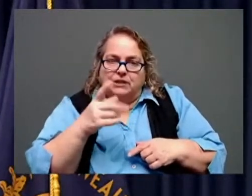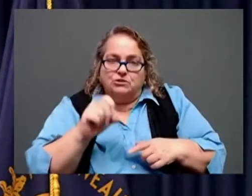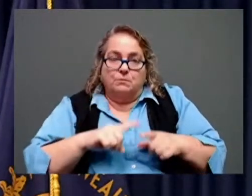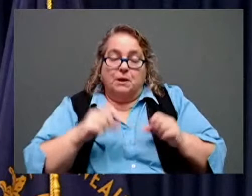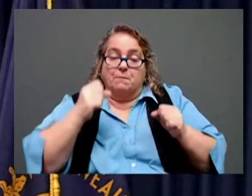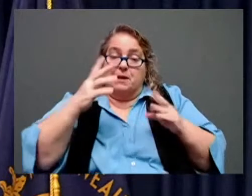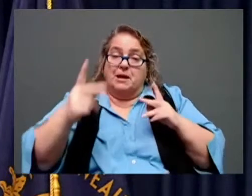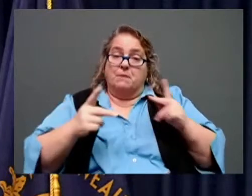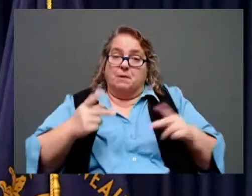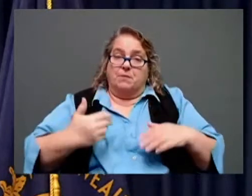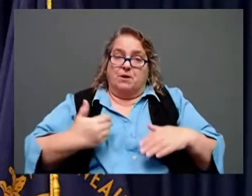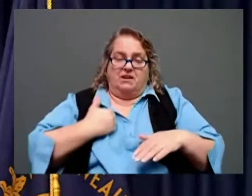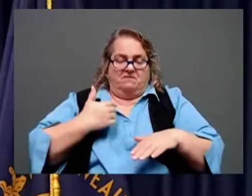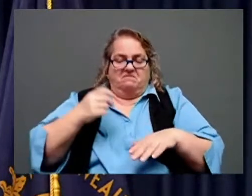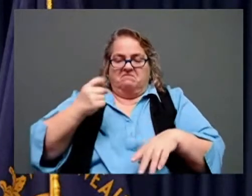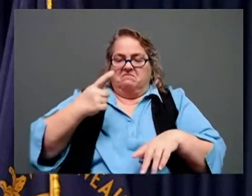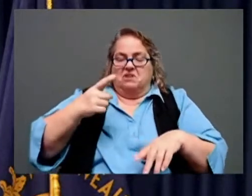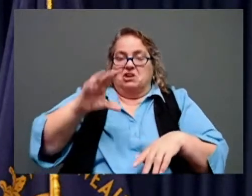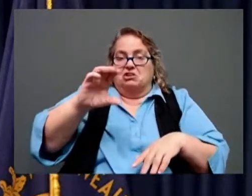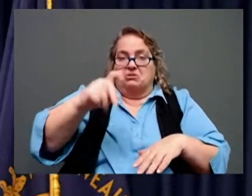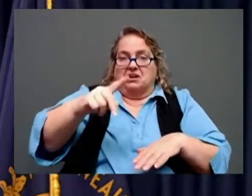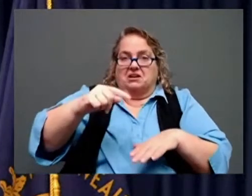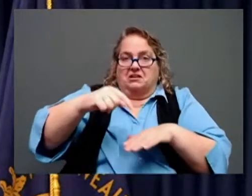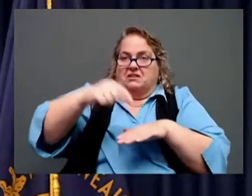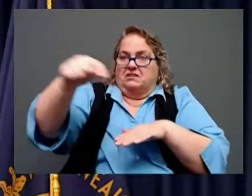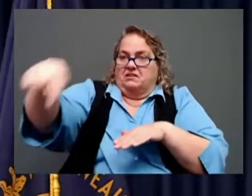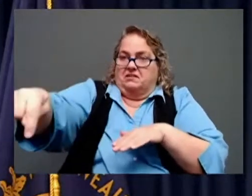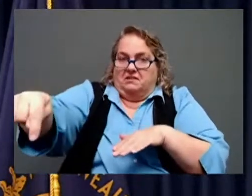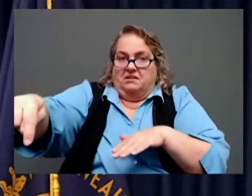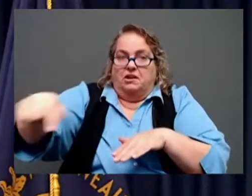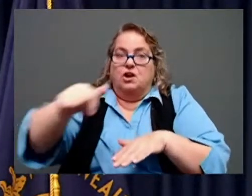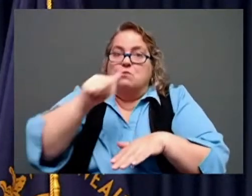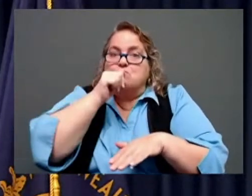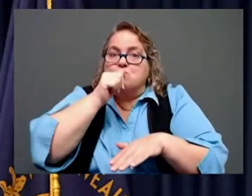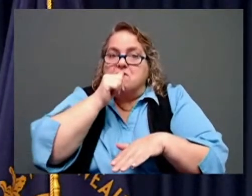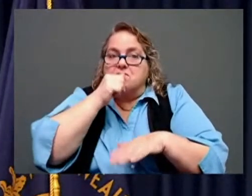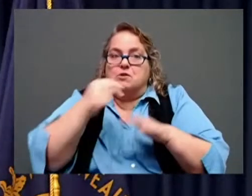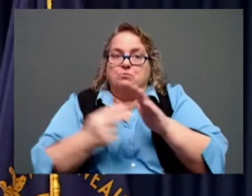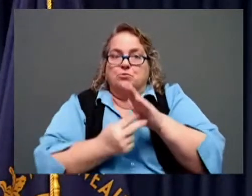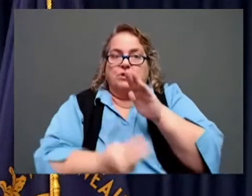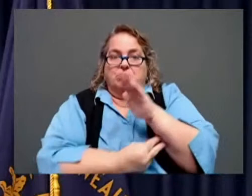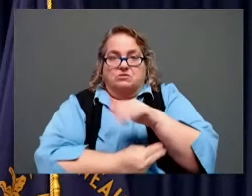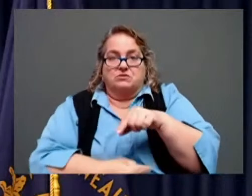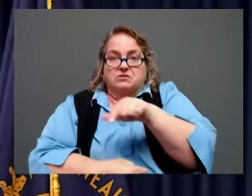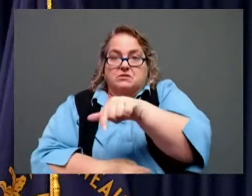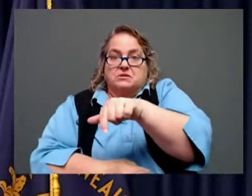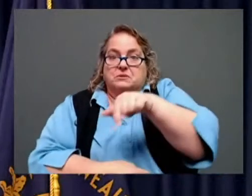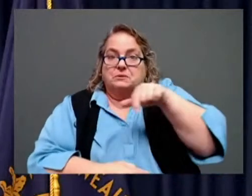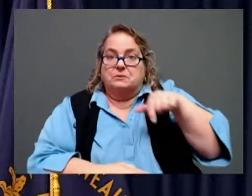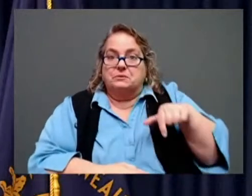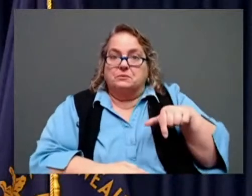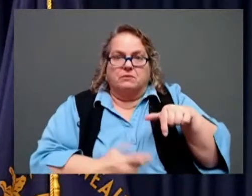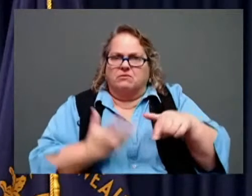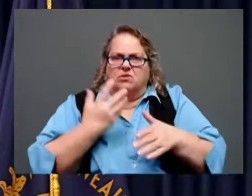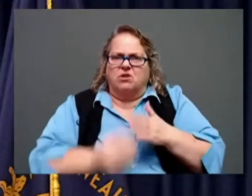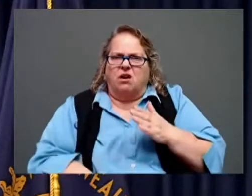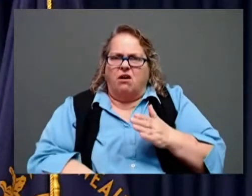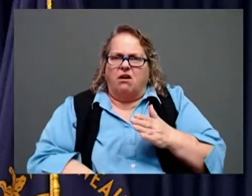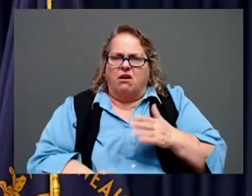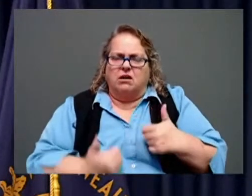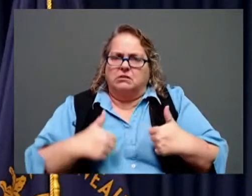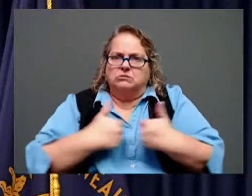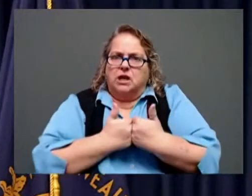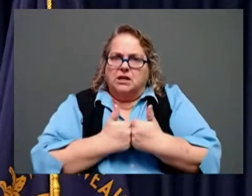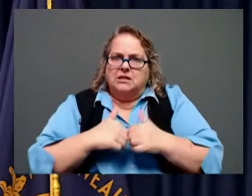call a creek or something even larger, and those are private bridges, and they're gone. And it's going to present an enormous challenge in